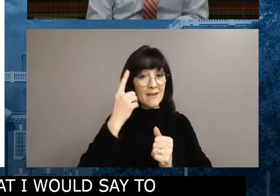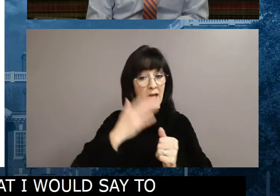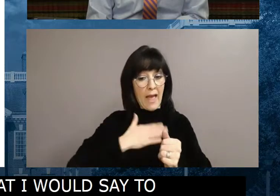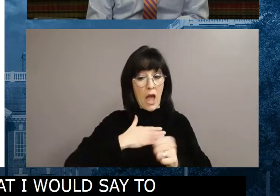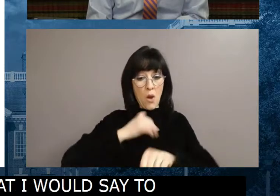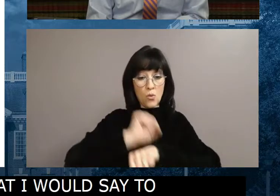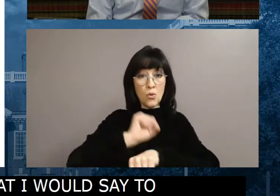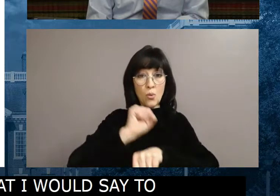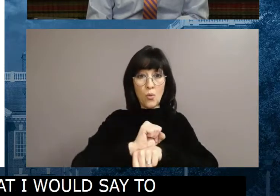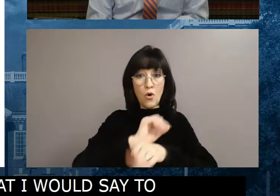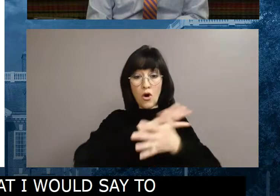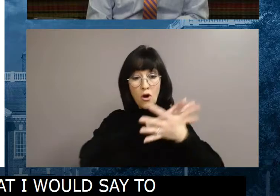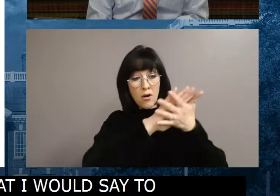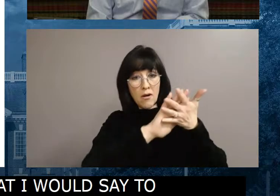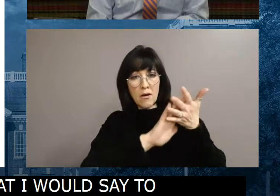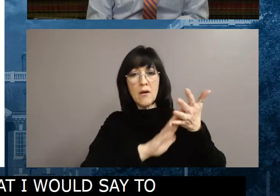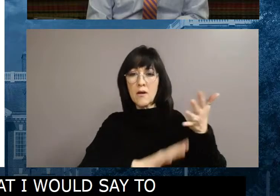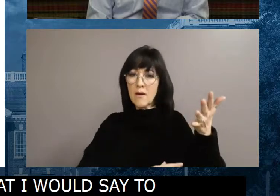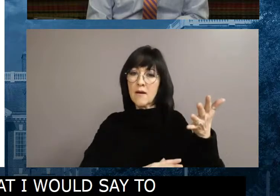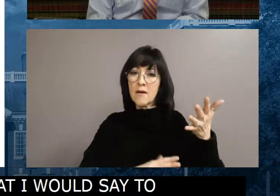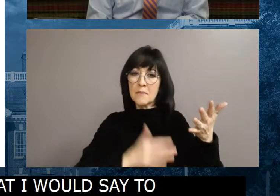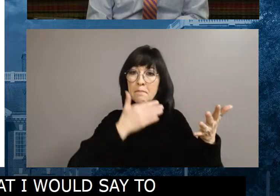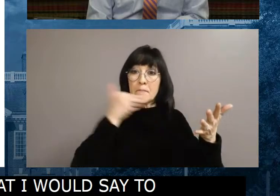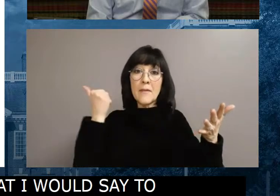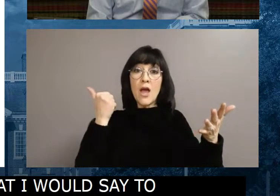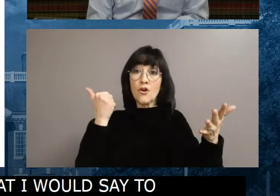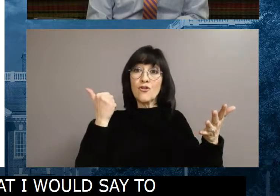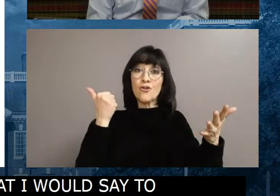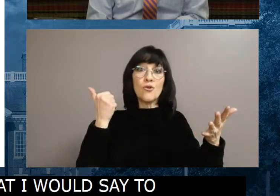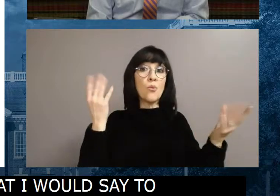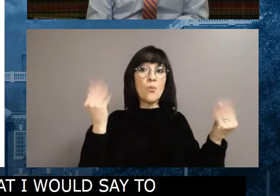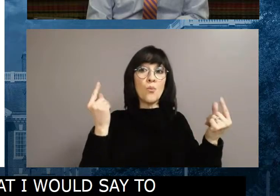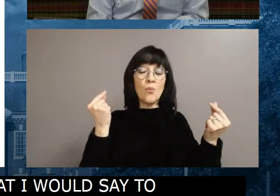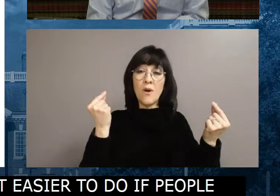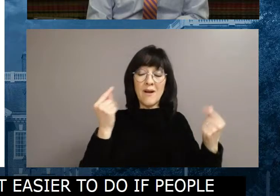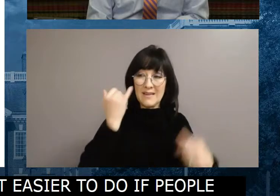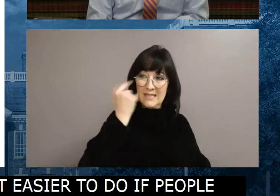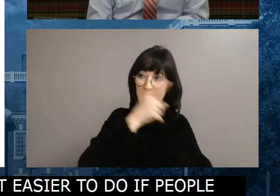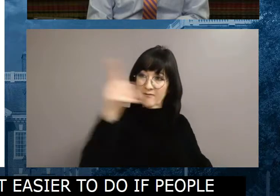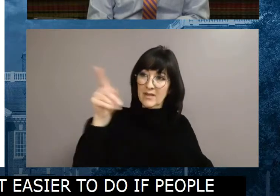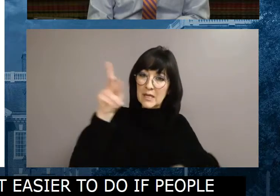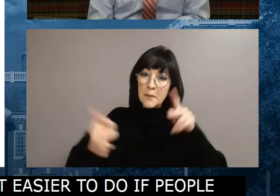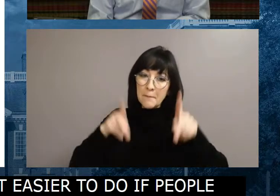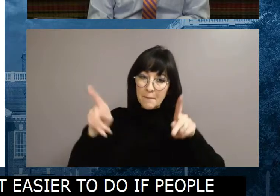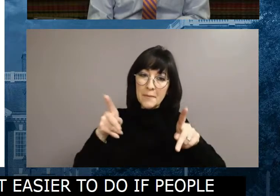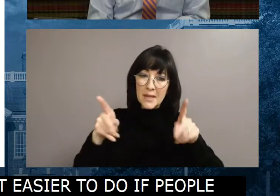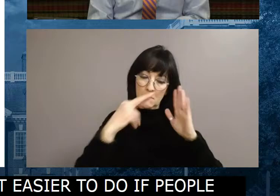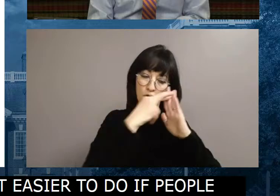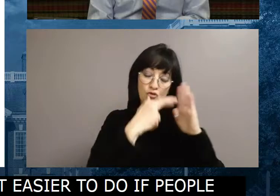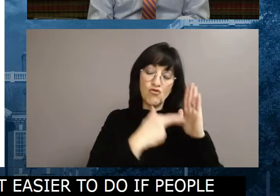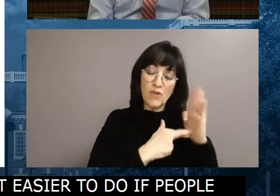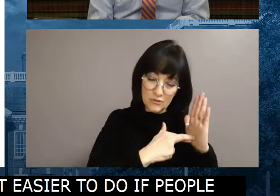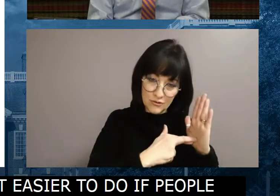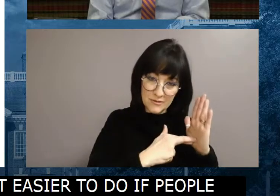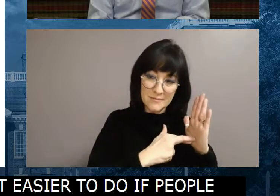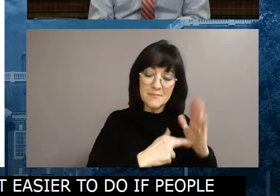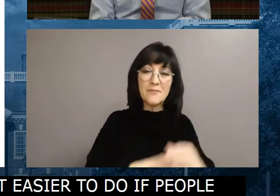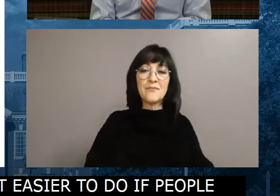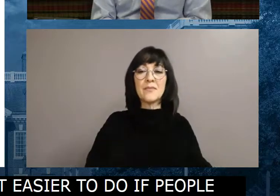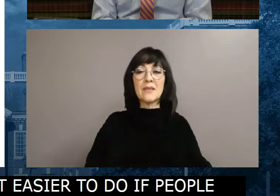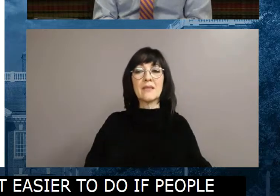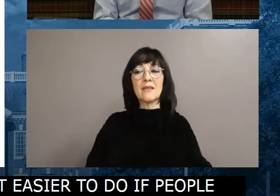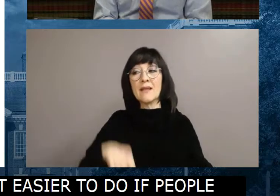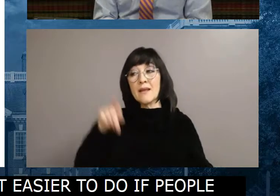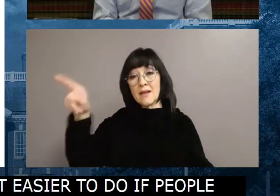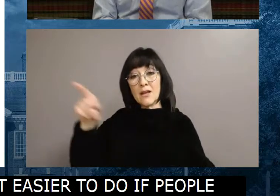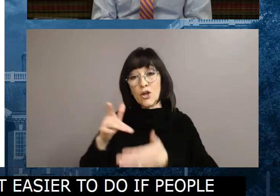are signed up on a registration list. It's easier to do, obviously, if you're a pharmacy, if you're registered at